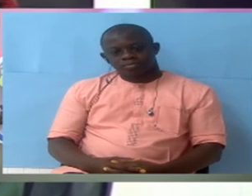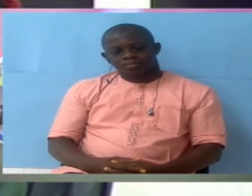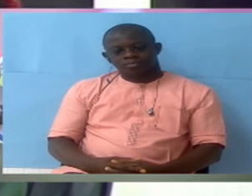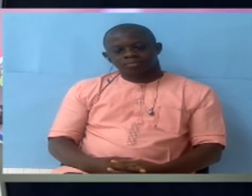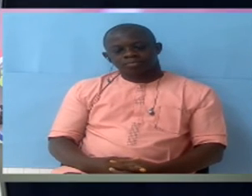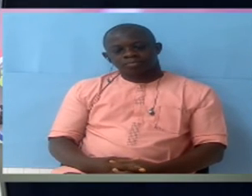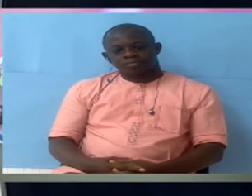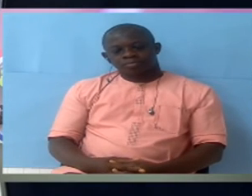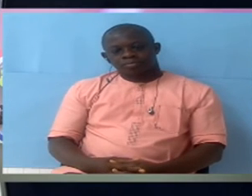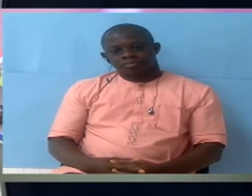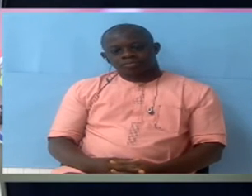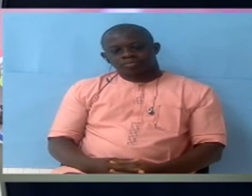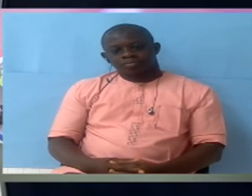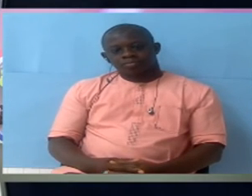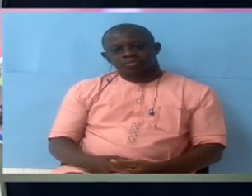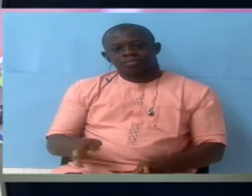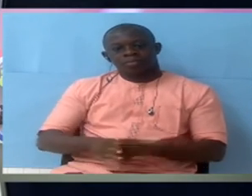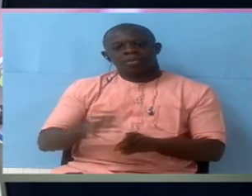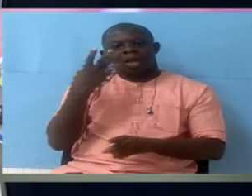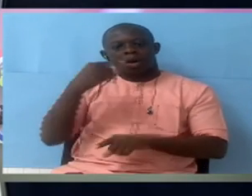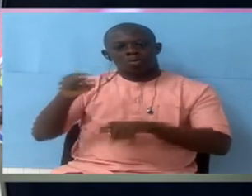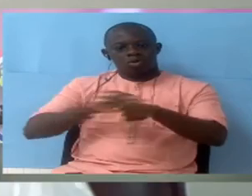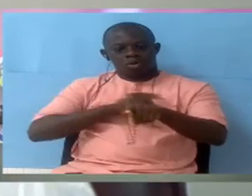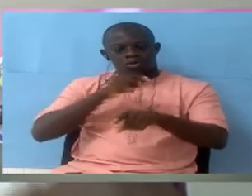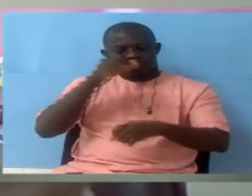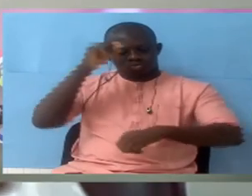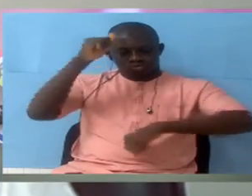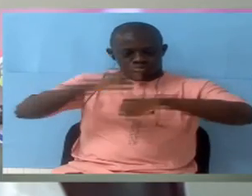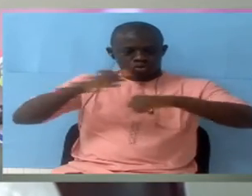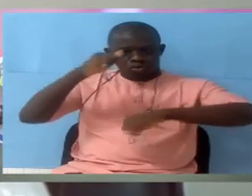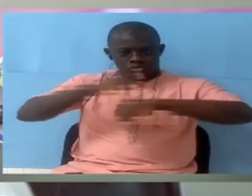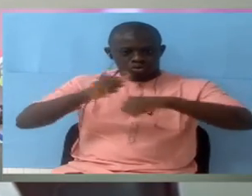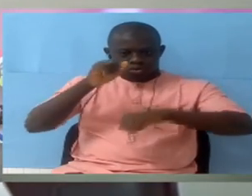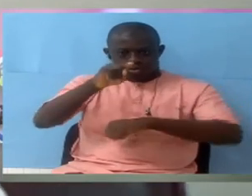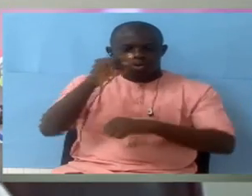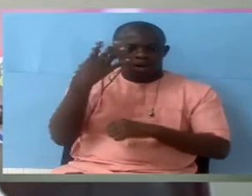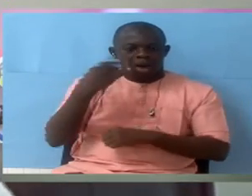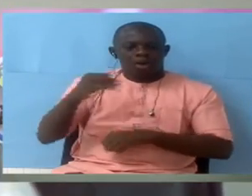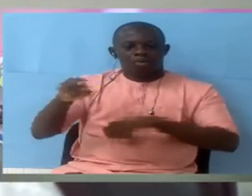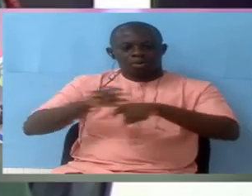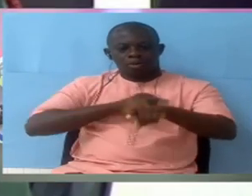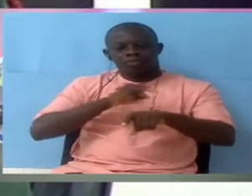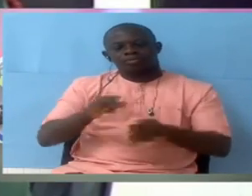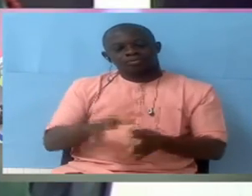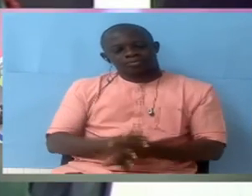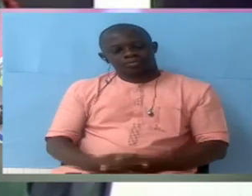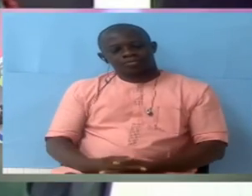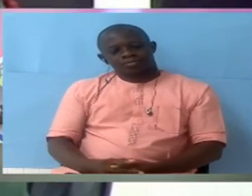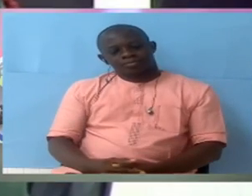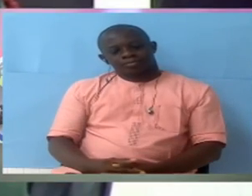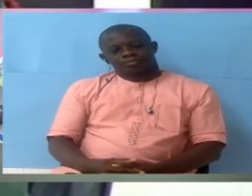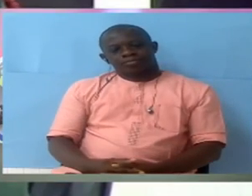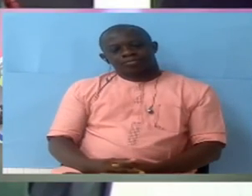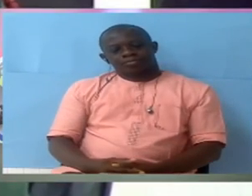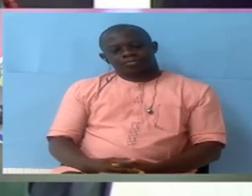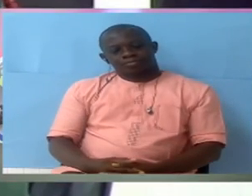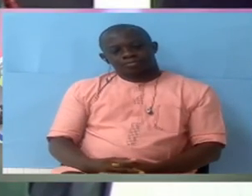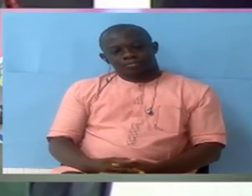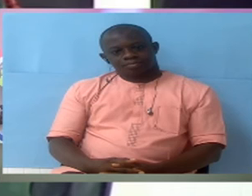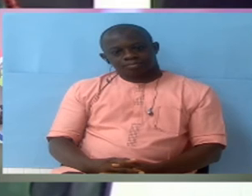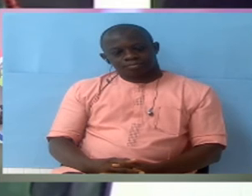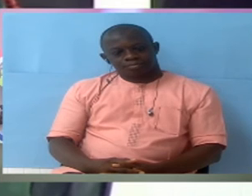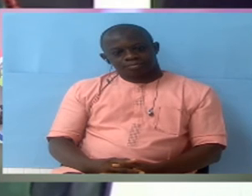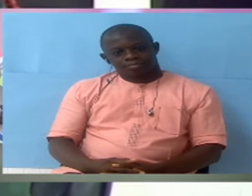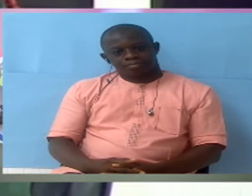Wow. For how long were you tortured? Nyata waxtu lañ jël pour continuer di la metital. The